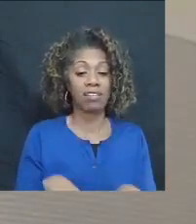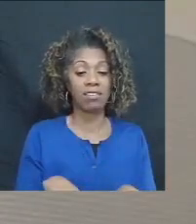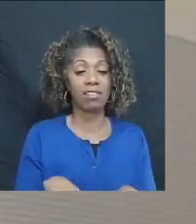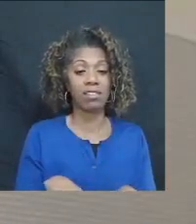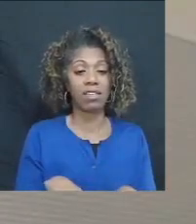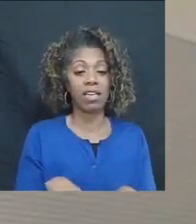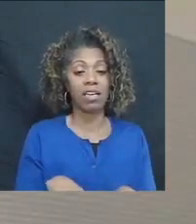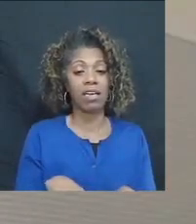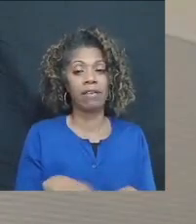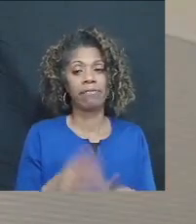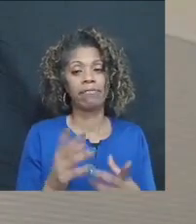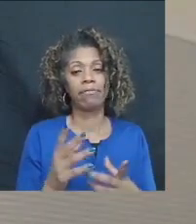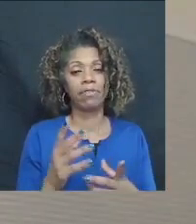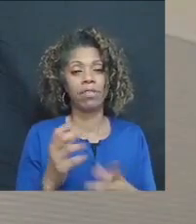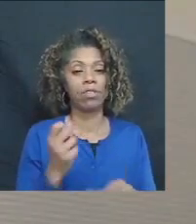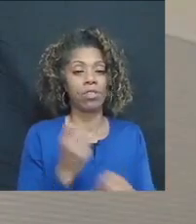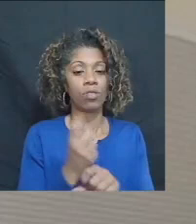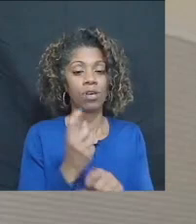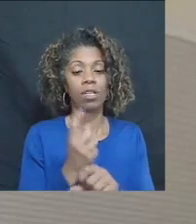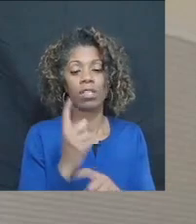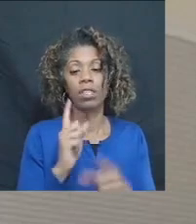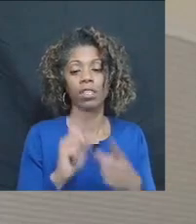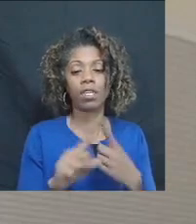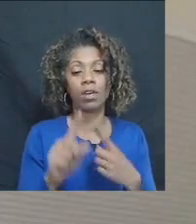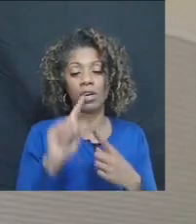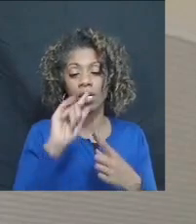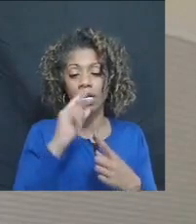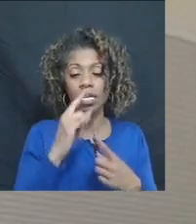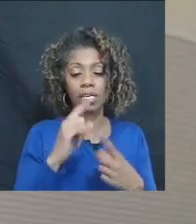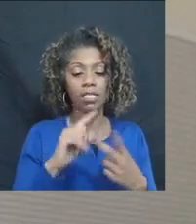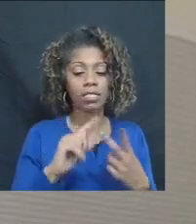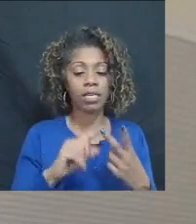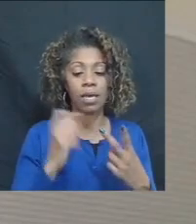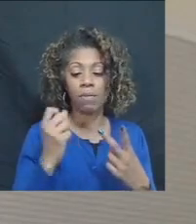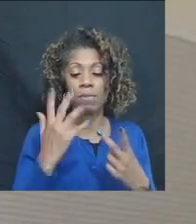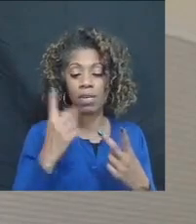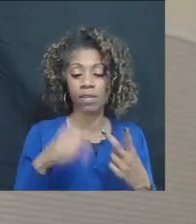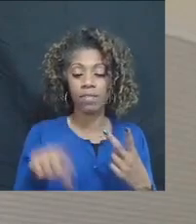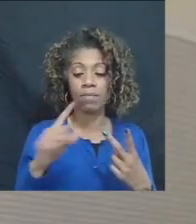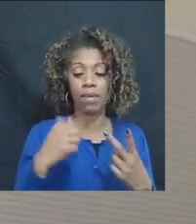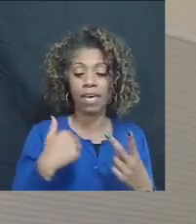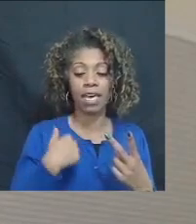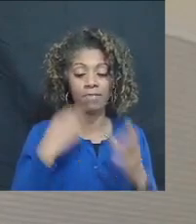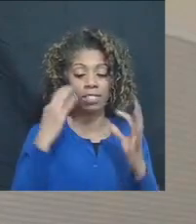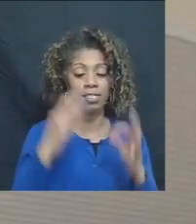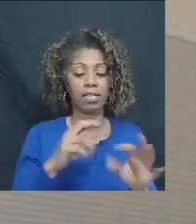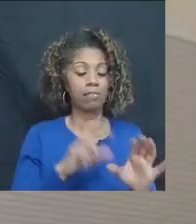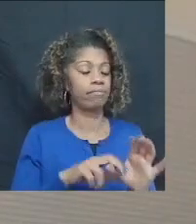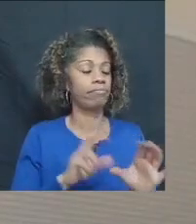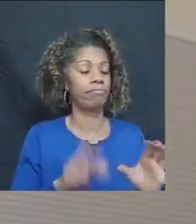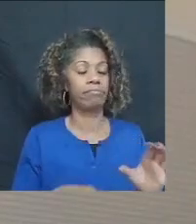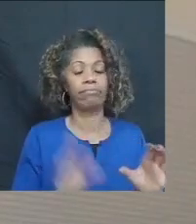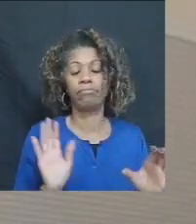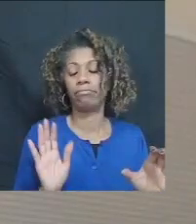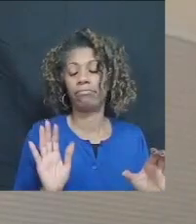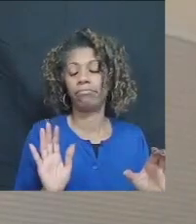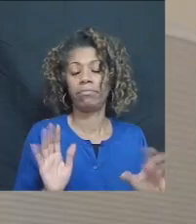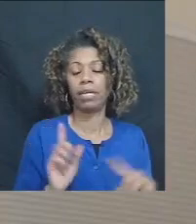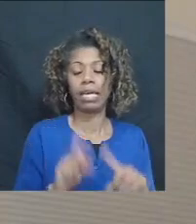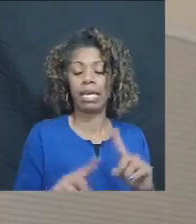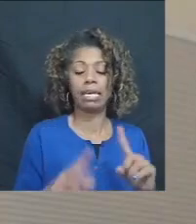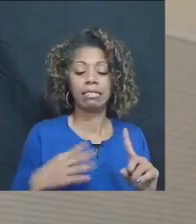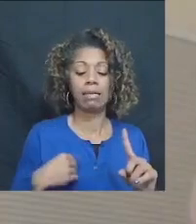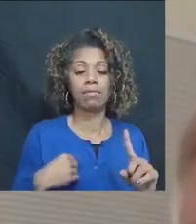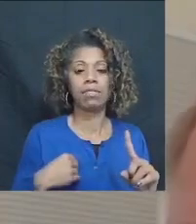It's been alarming. Many of them have either resigned or been asked to leave their positions, particularly if